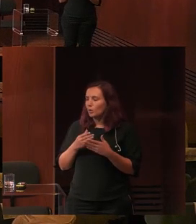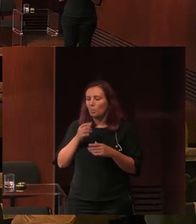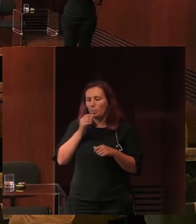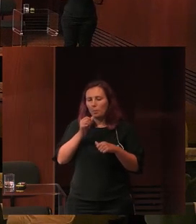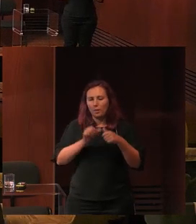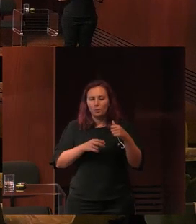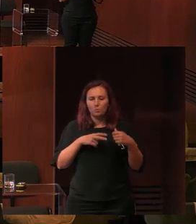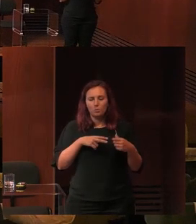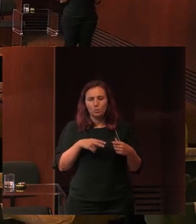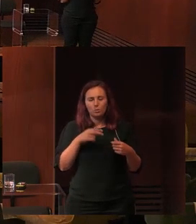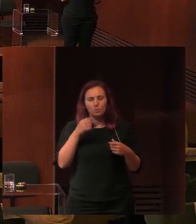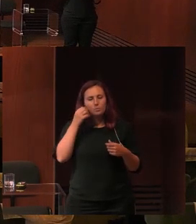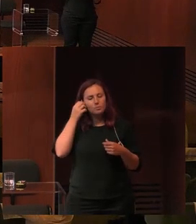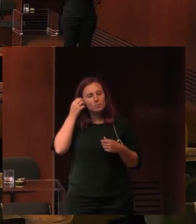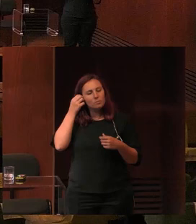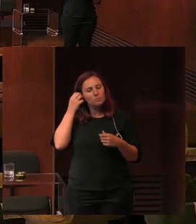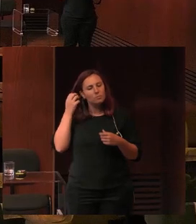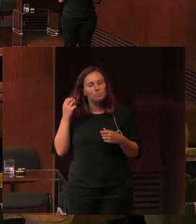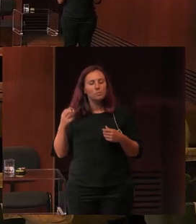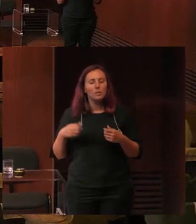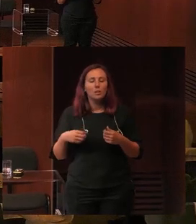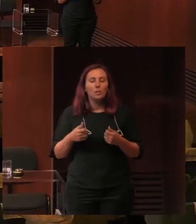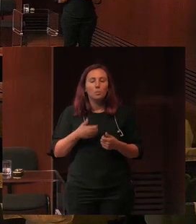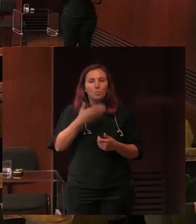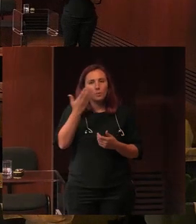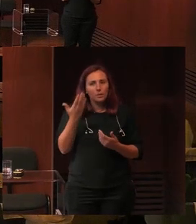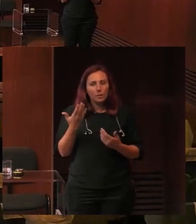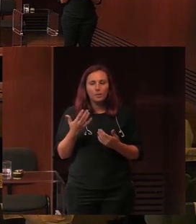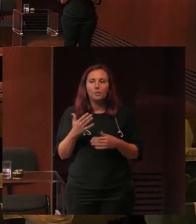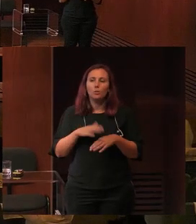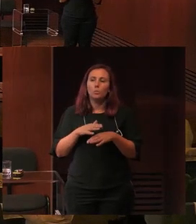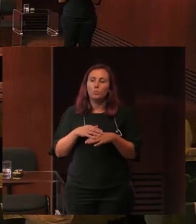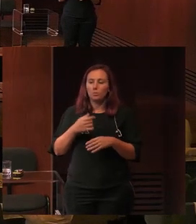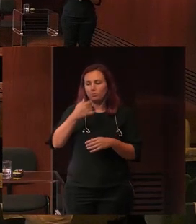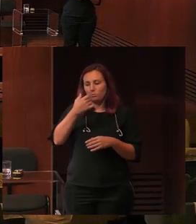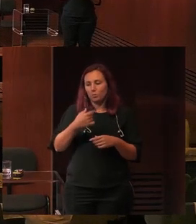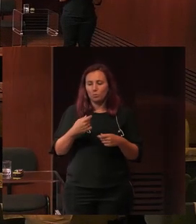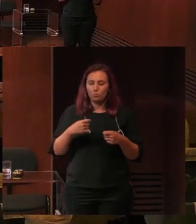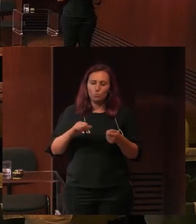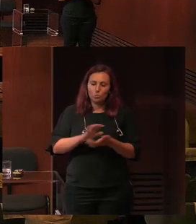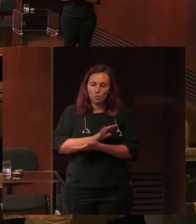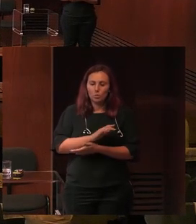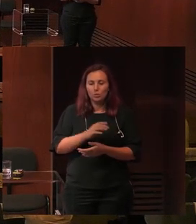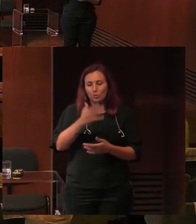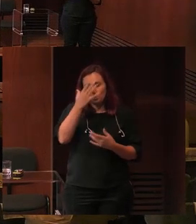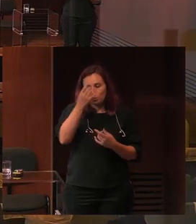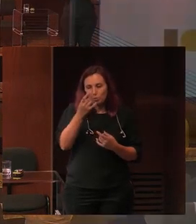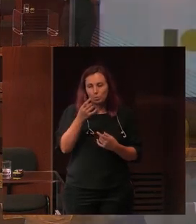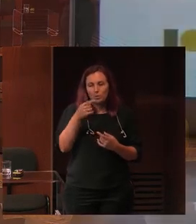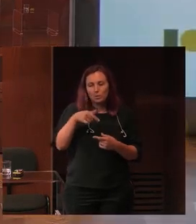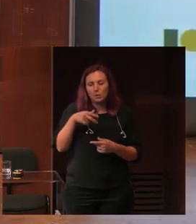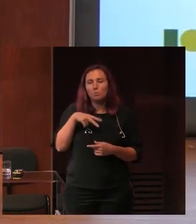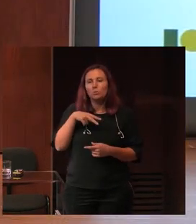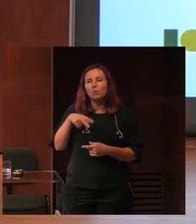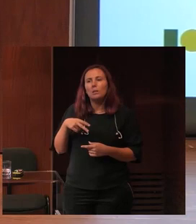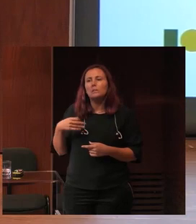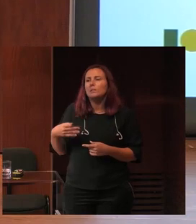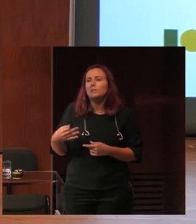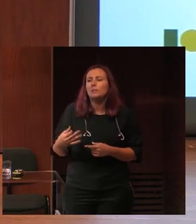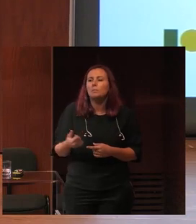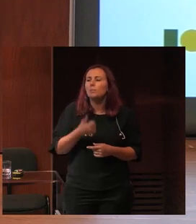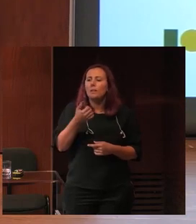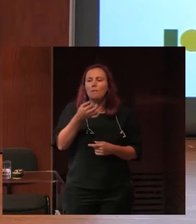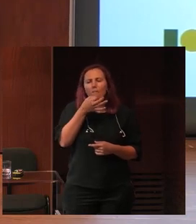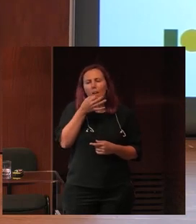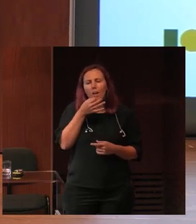words. Bom dia, enfim, para um jornalista, como para os professores, em Portugal é sempre melhor falar